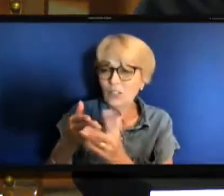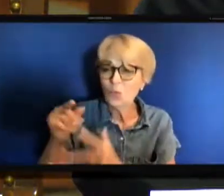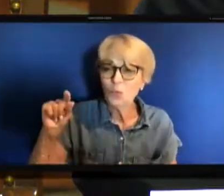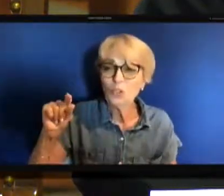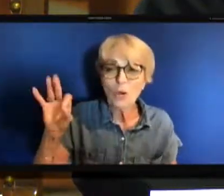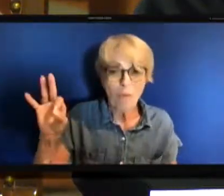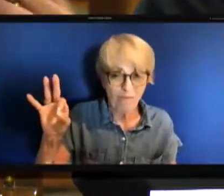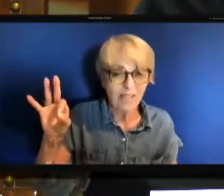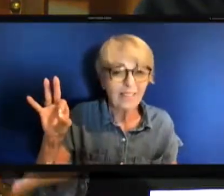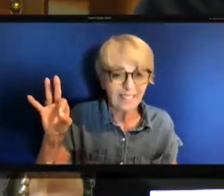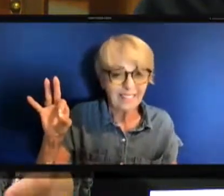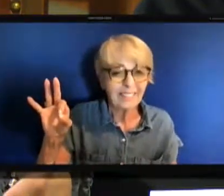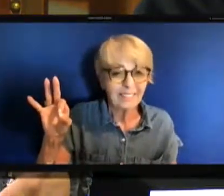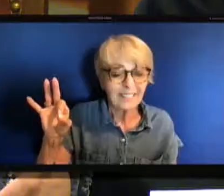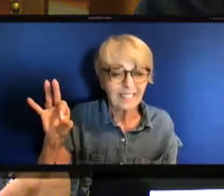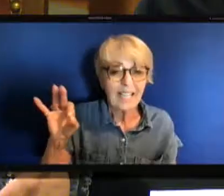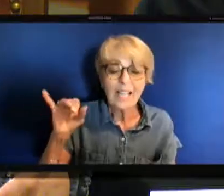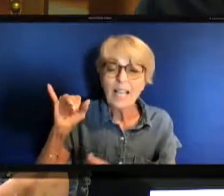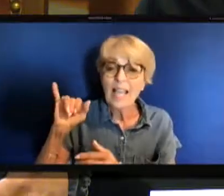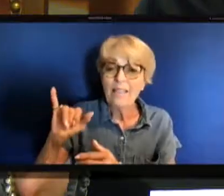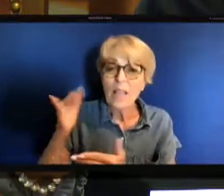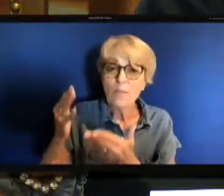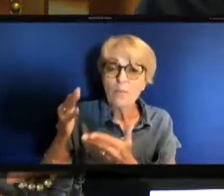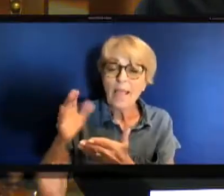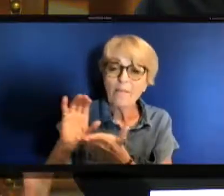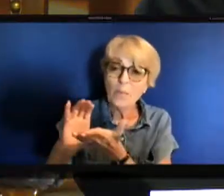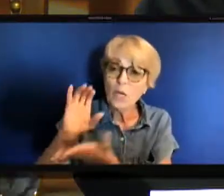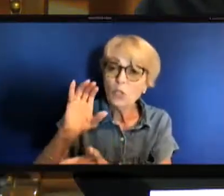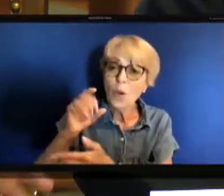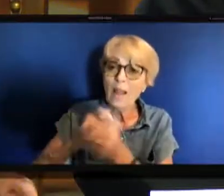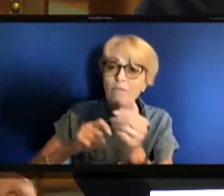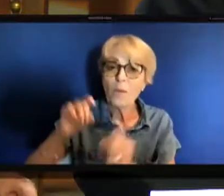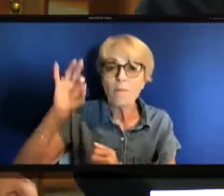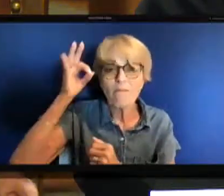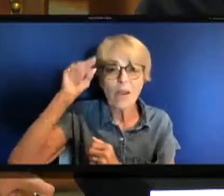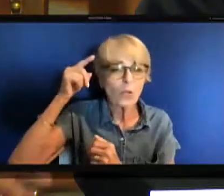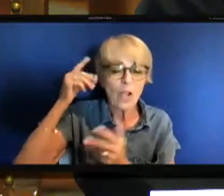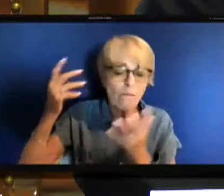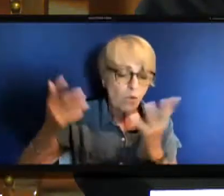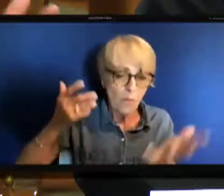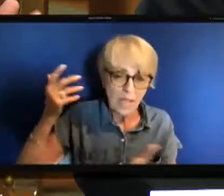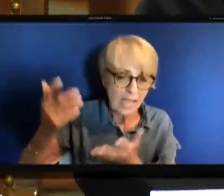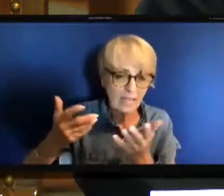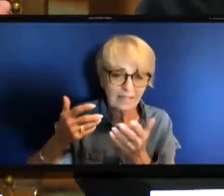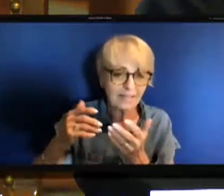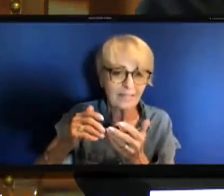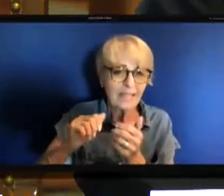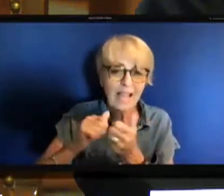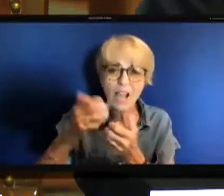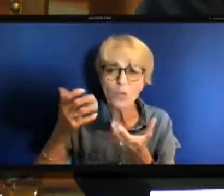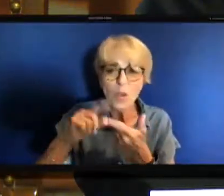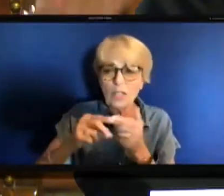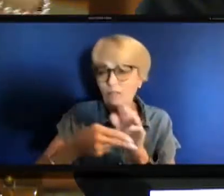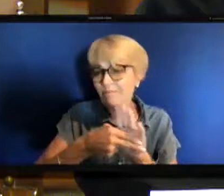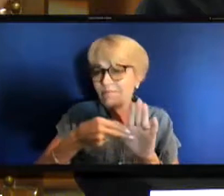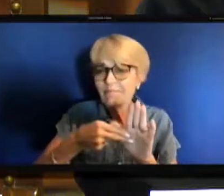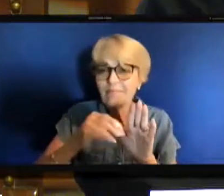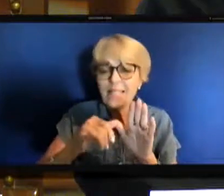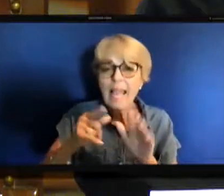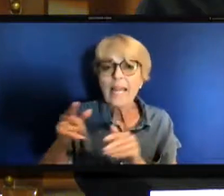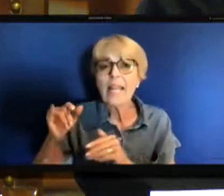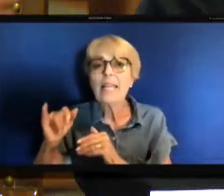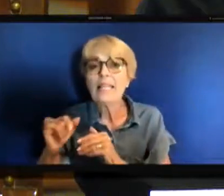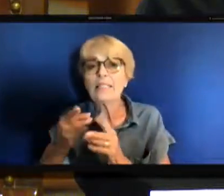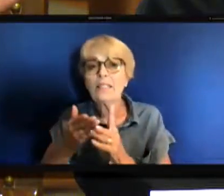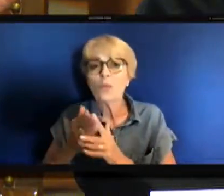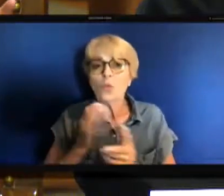while it was a grant from the federal government, or, however you want to quantify that, it is coming through our